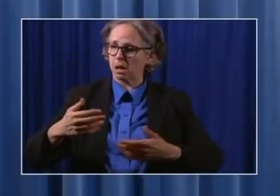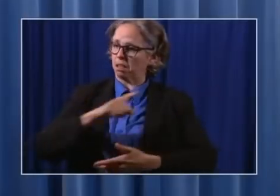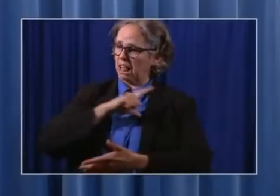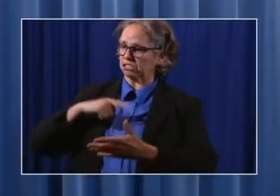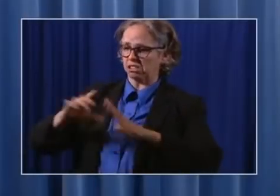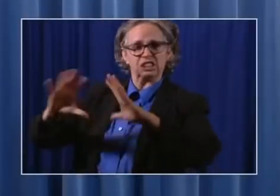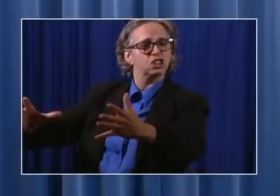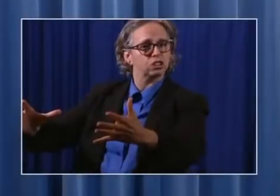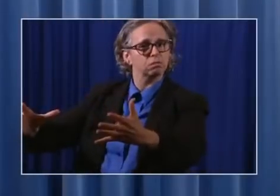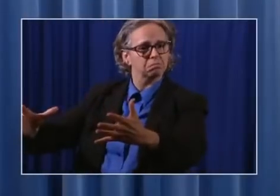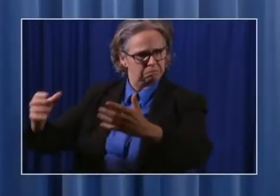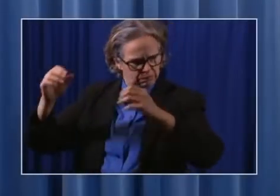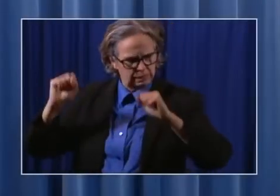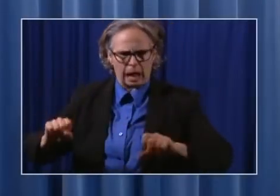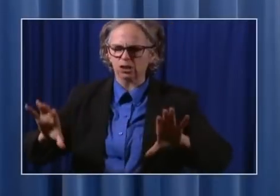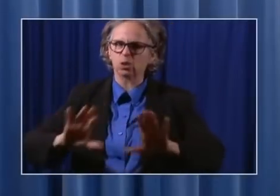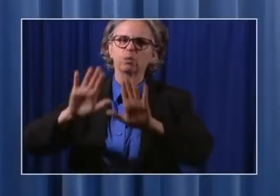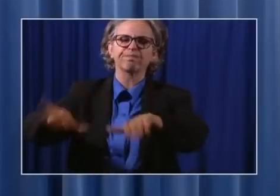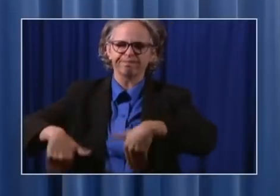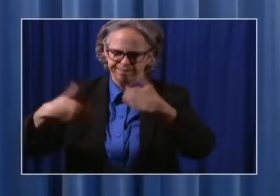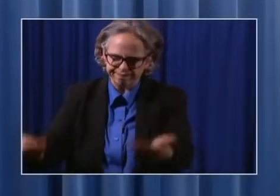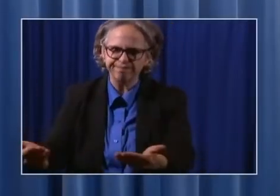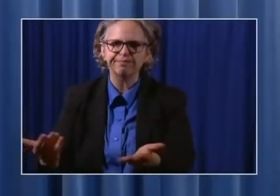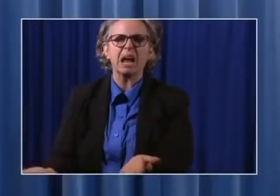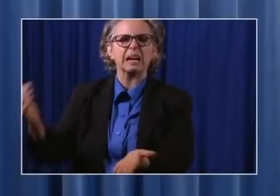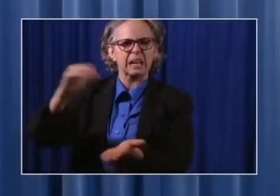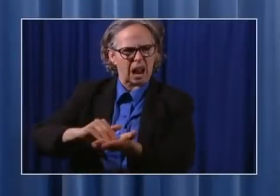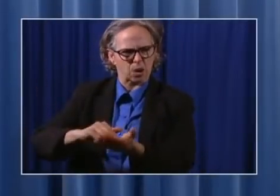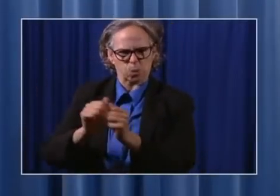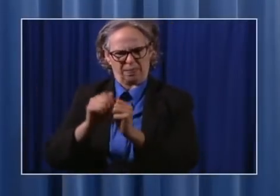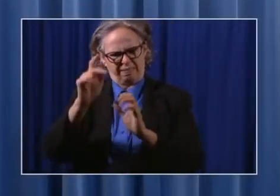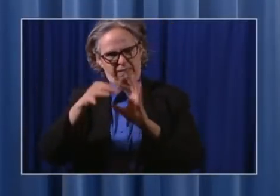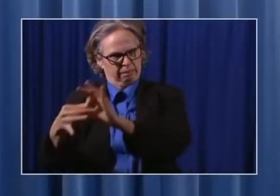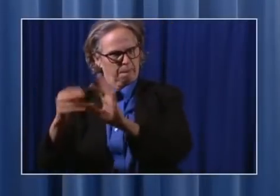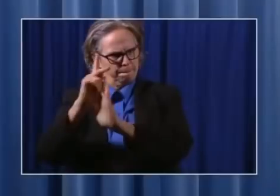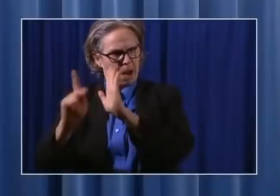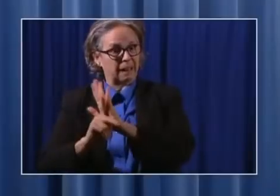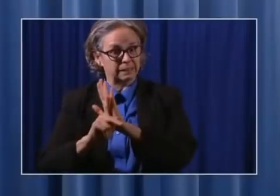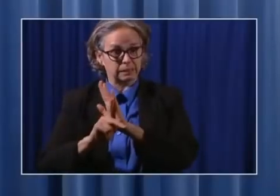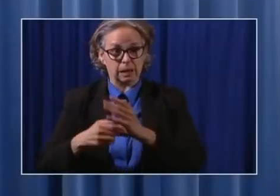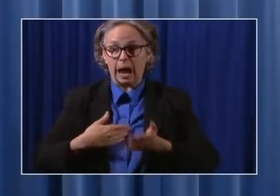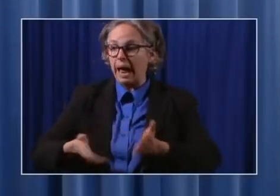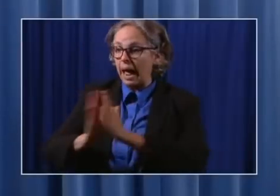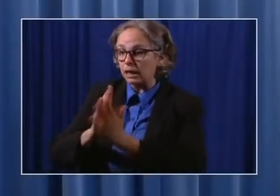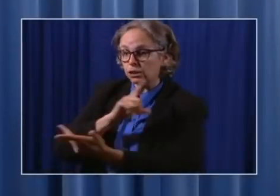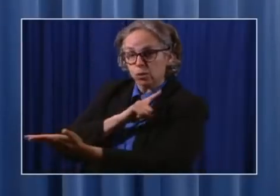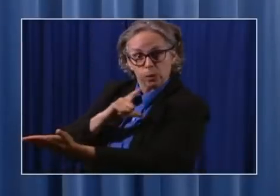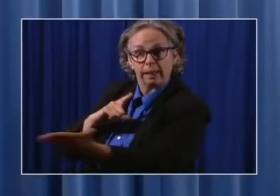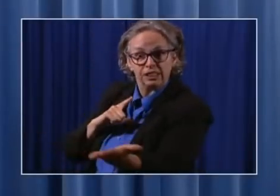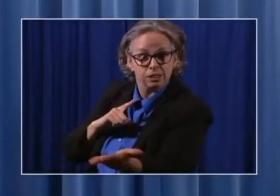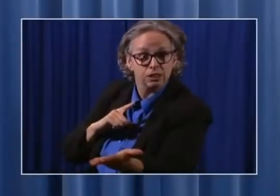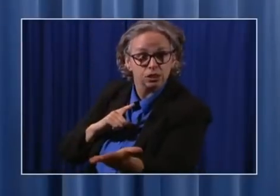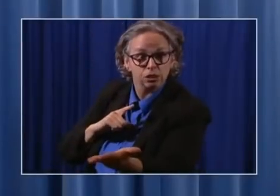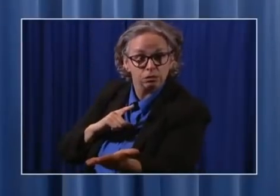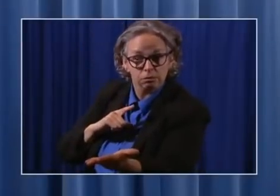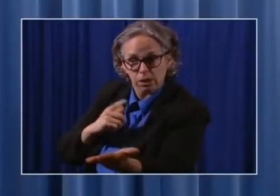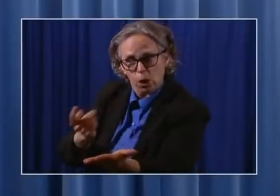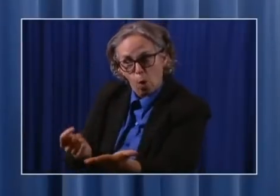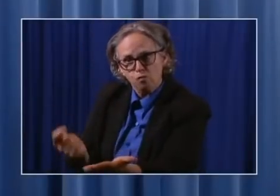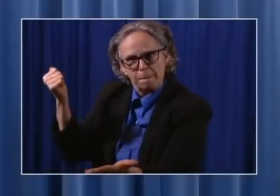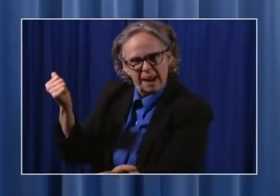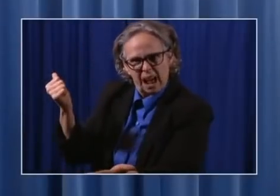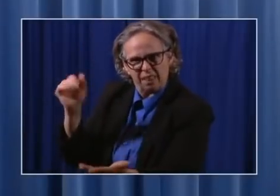ask the legislature to repeal and replace House Bill 6 through a process, an